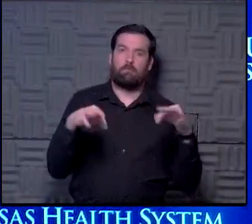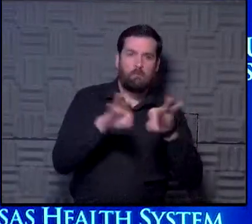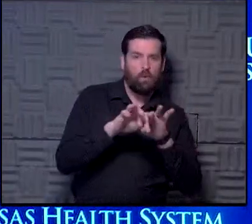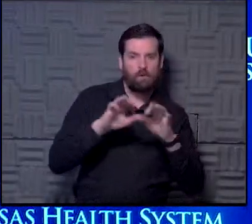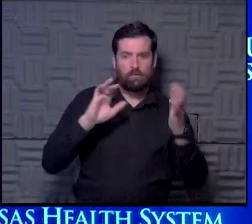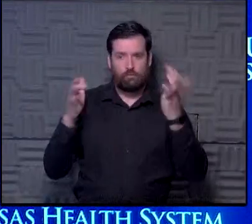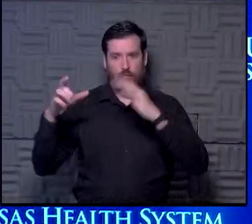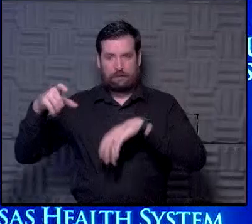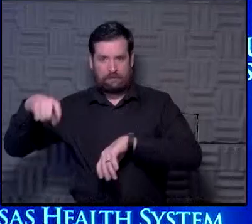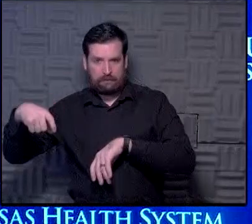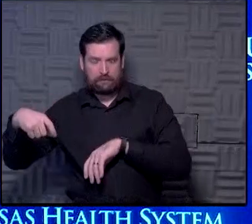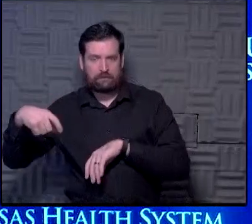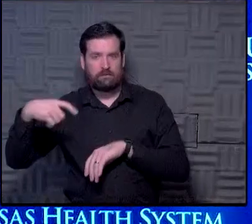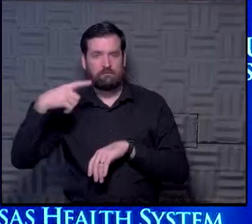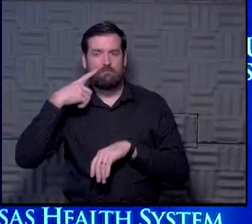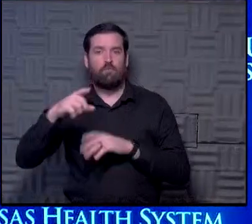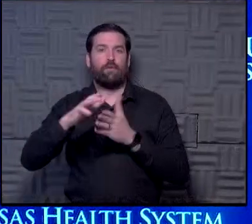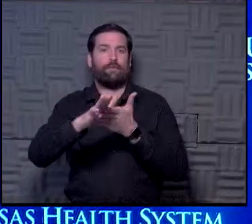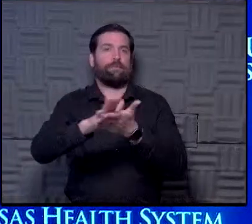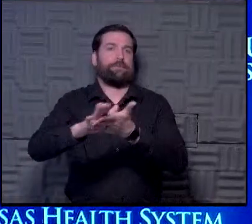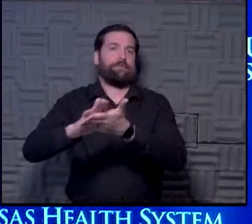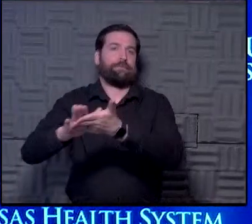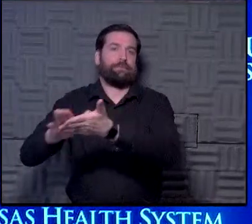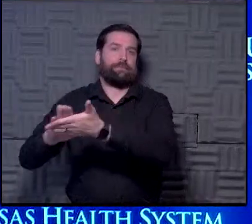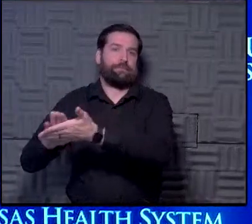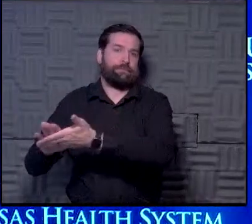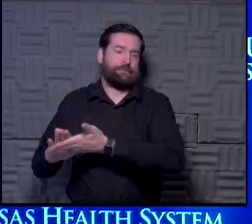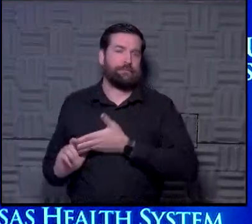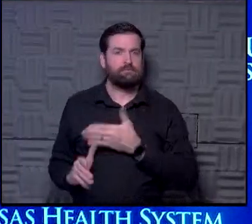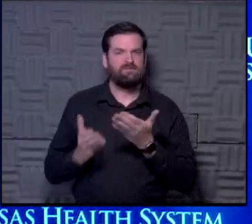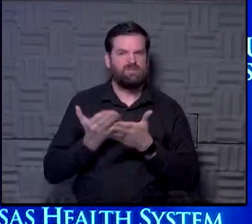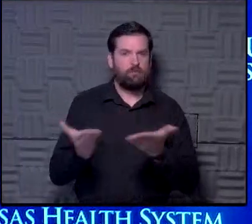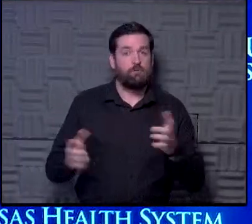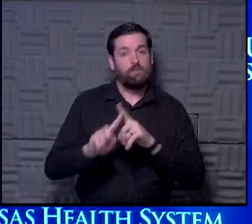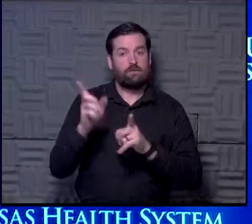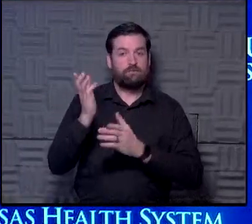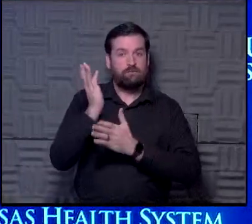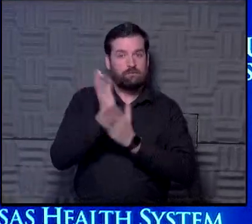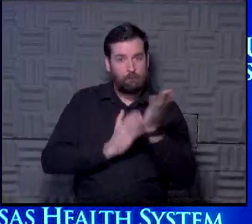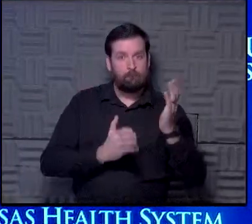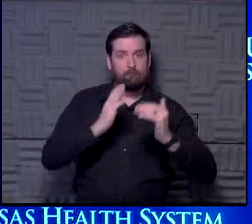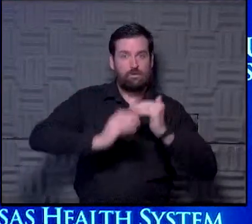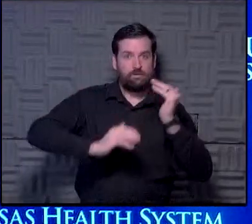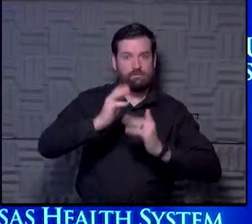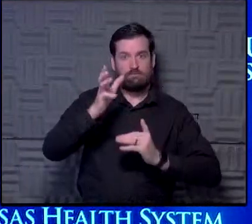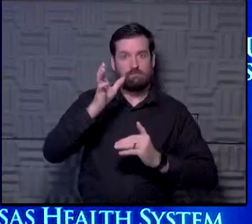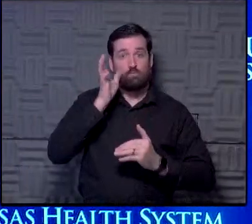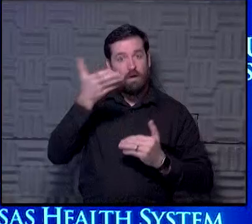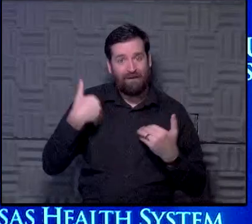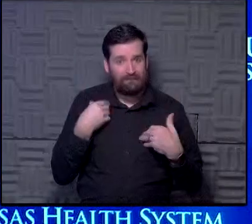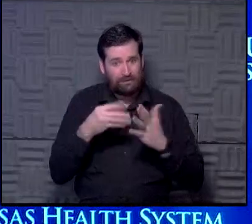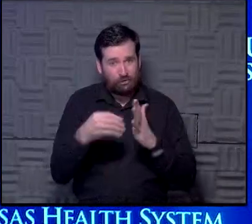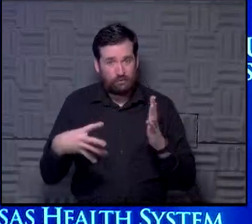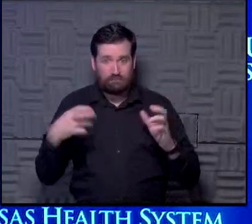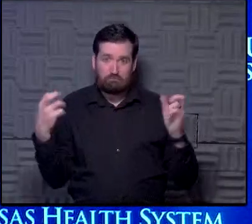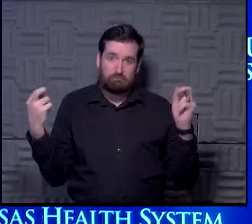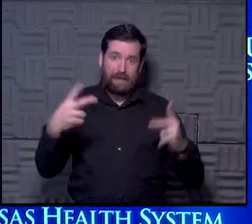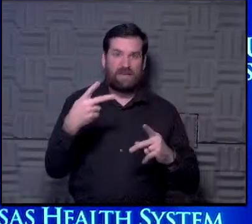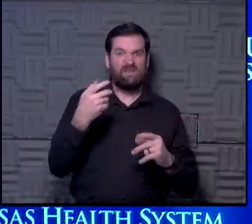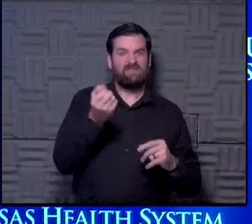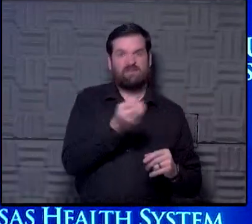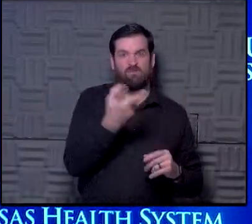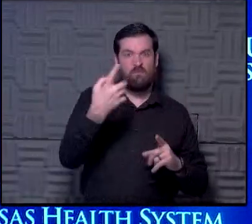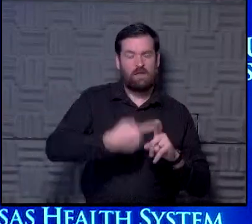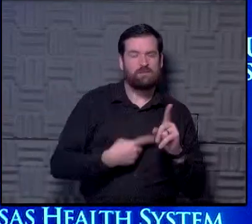need for wiping down surfaces and that kind of thing. But since some of these buildings are going to have students back in them for the first time in months, where